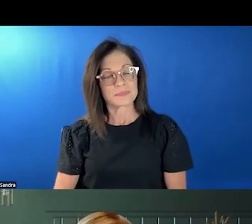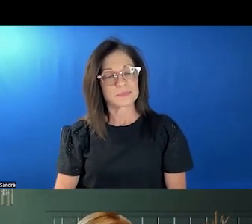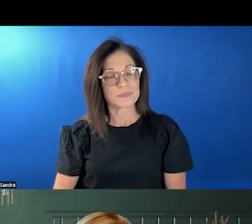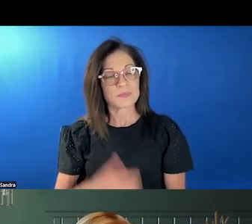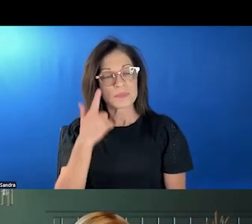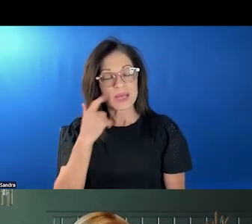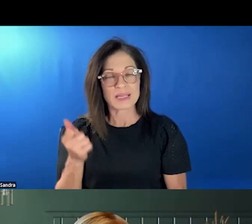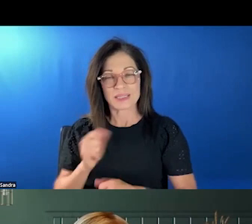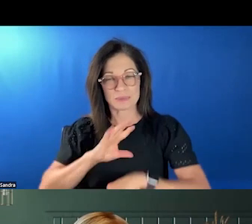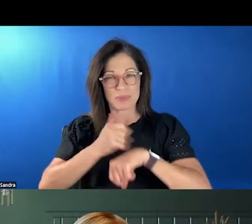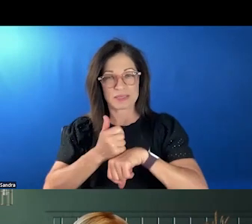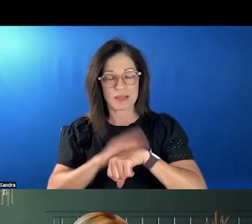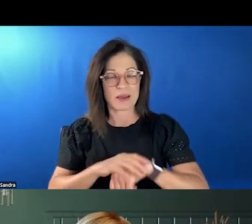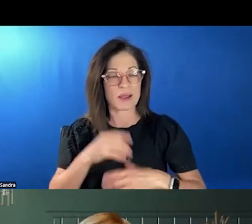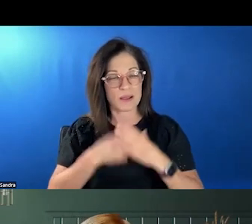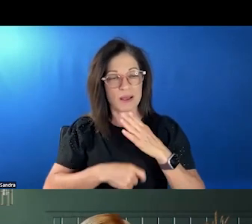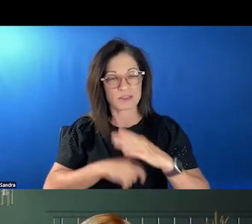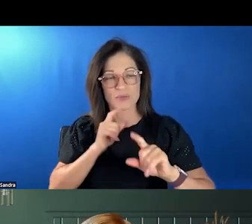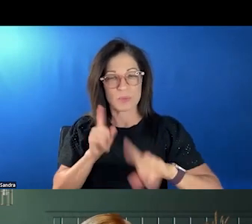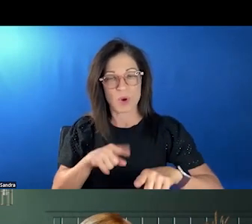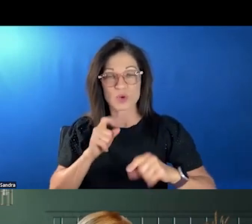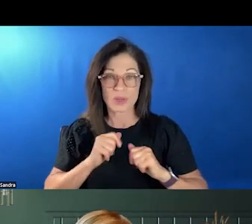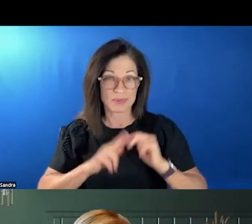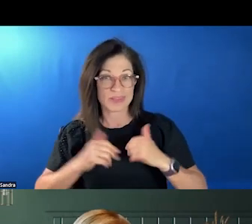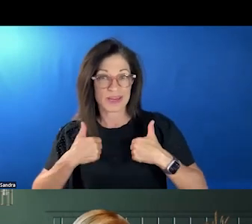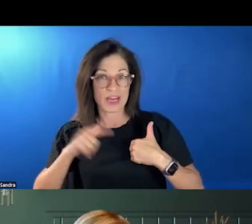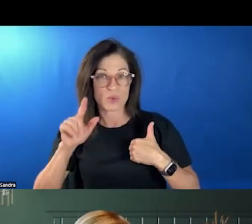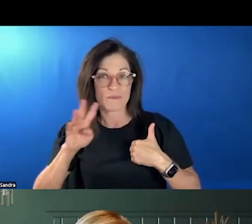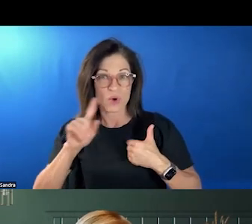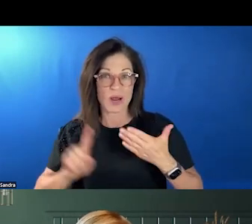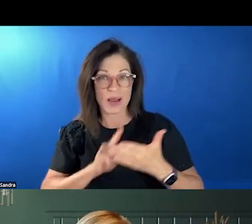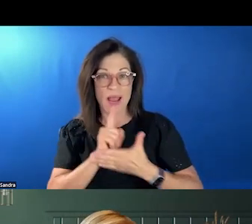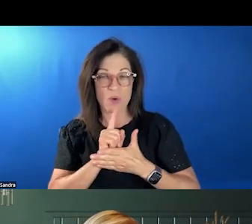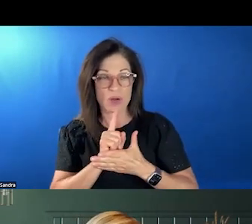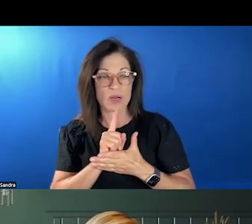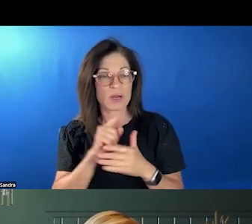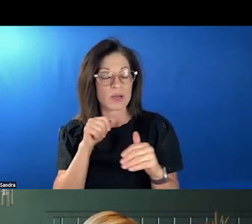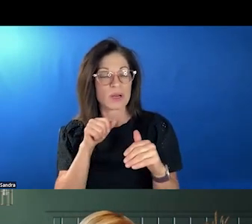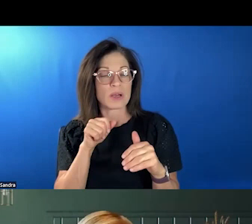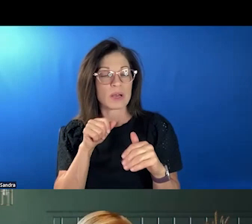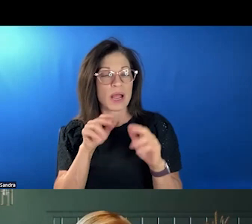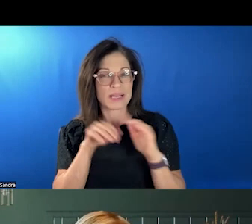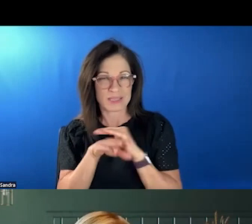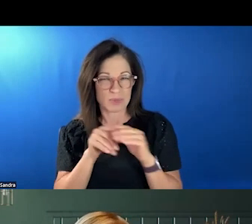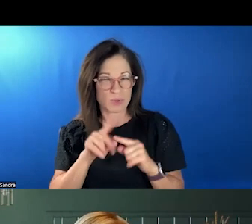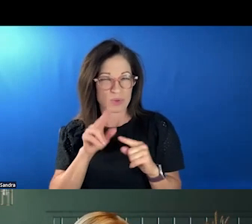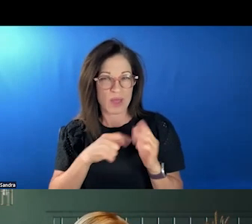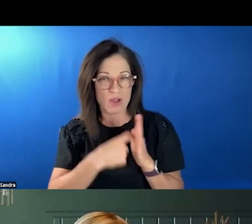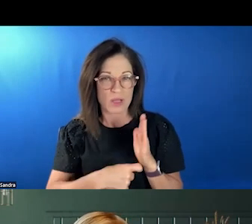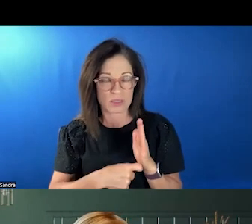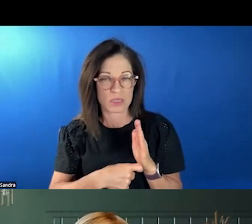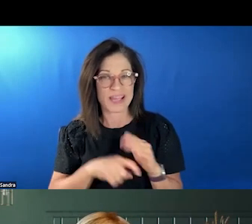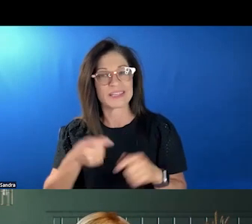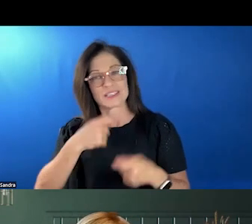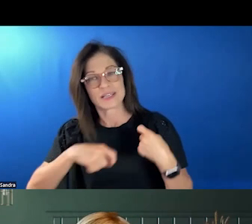in 24-hour accessibility into those costs, as opposed to operating on